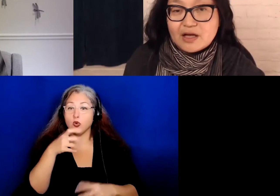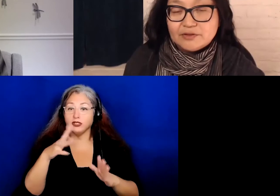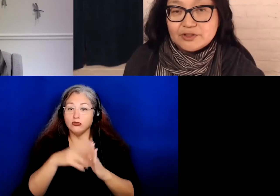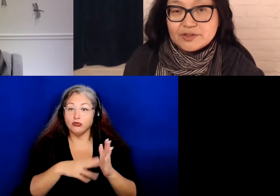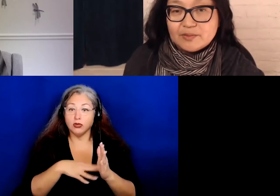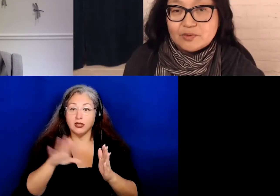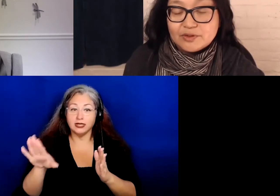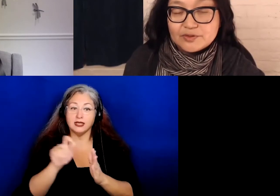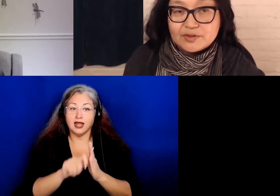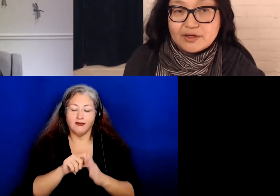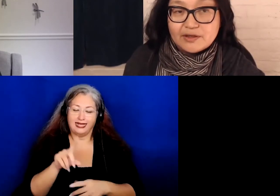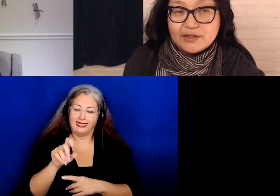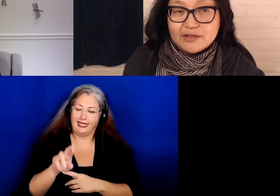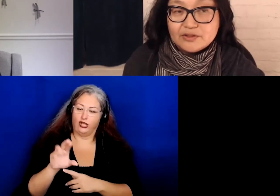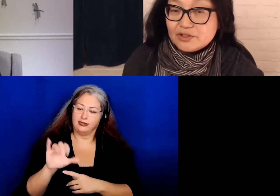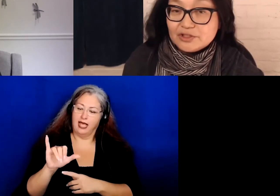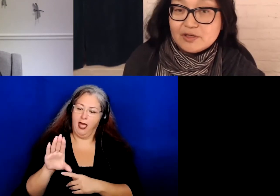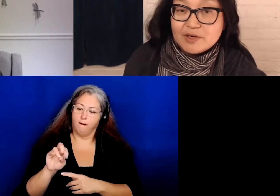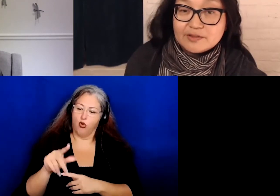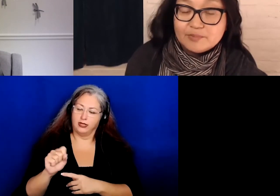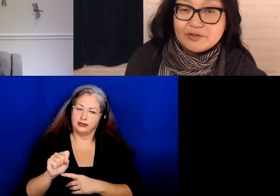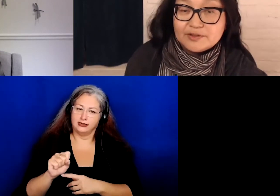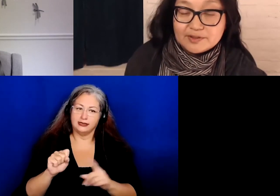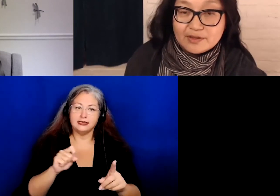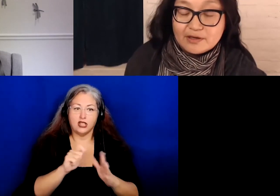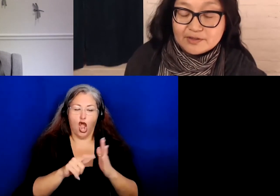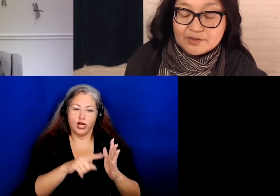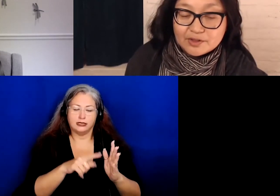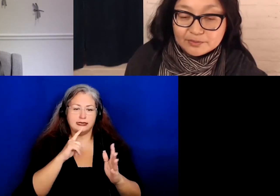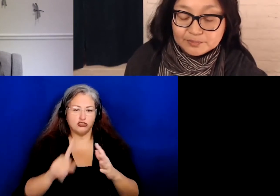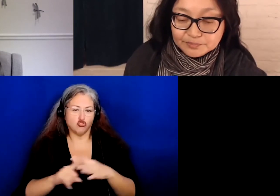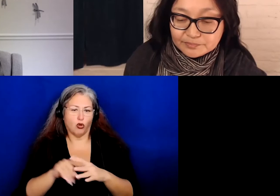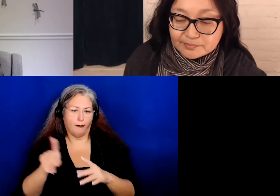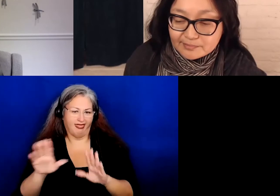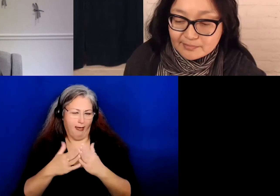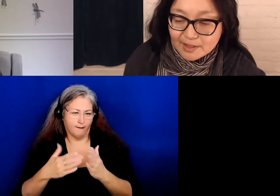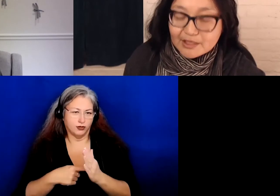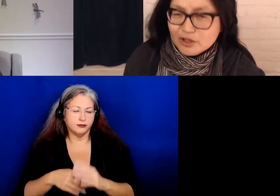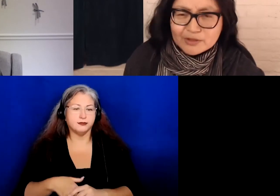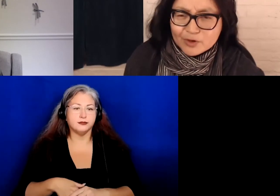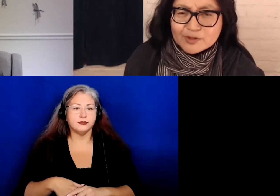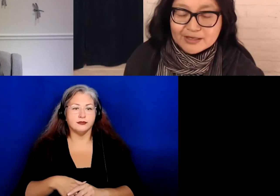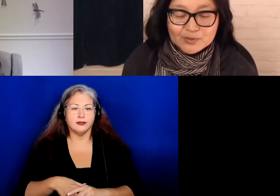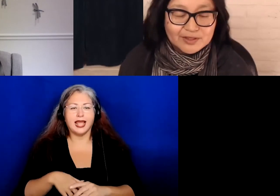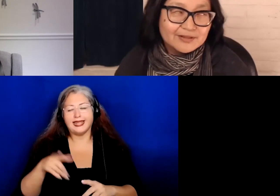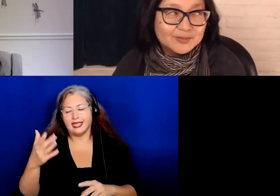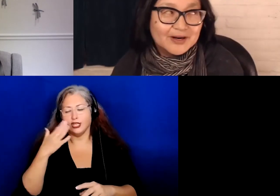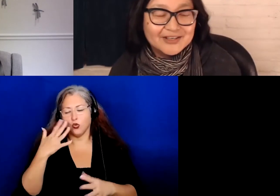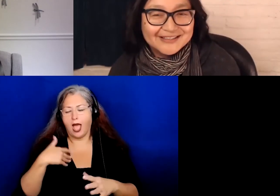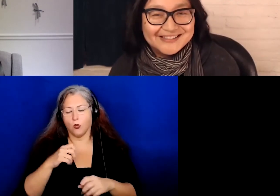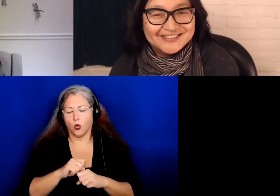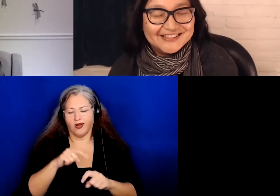his novel Dear Cyborgs, Teaching Xie makes an appearance in there. So, and he knew, of course, that I was working